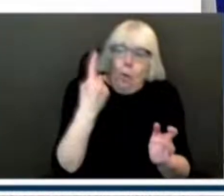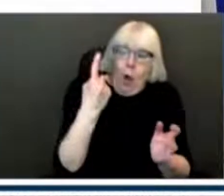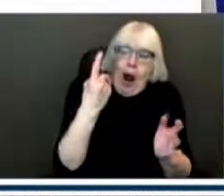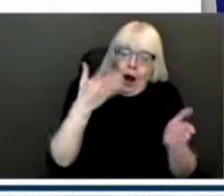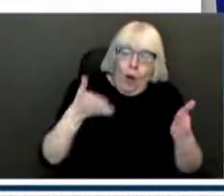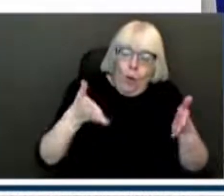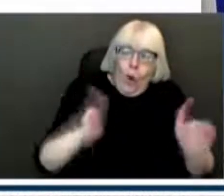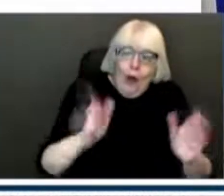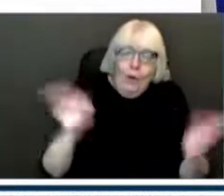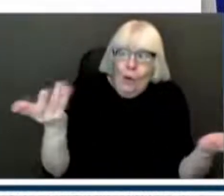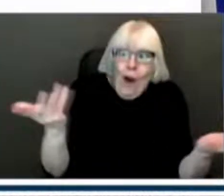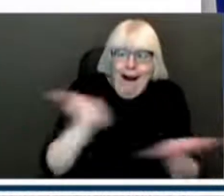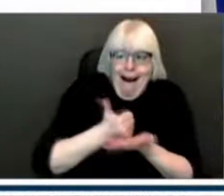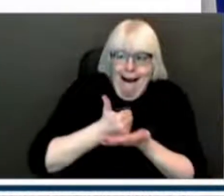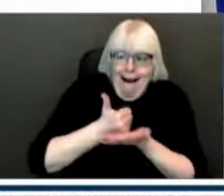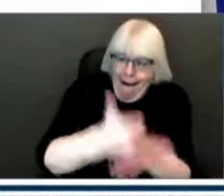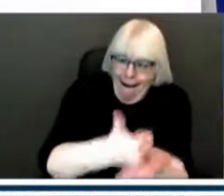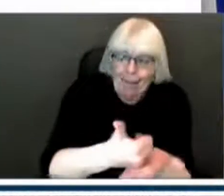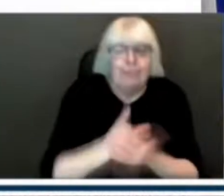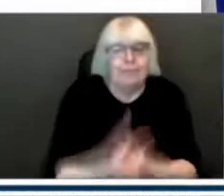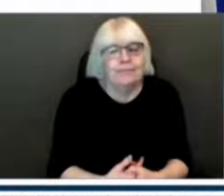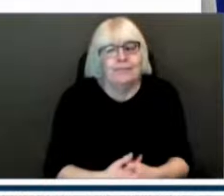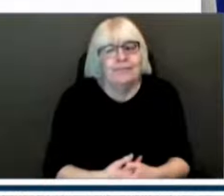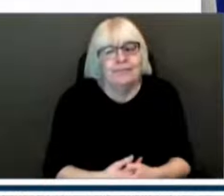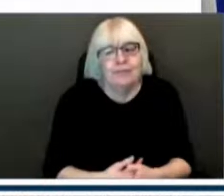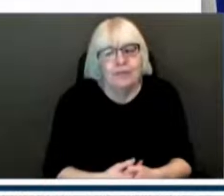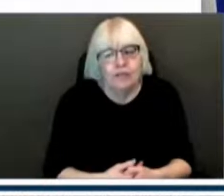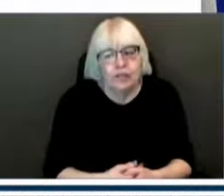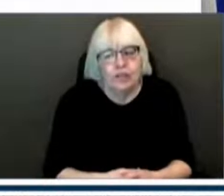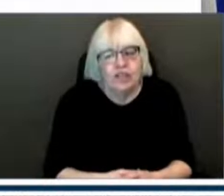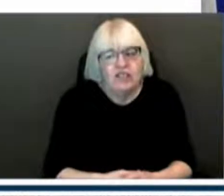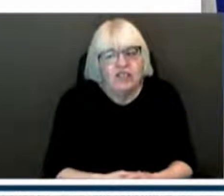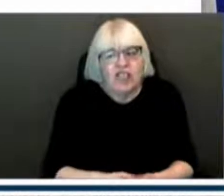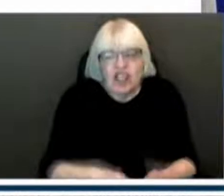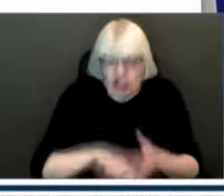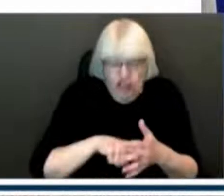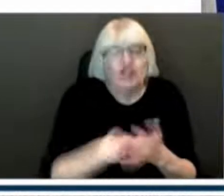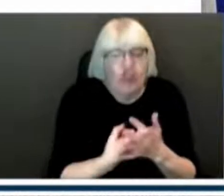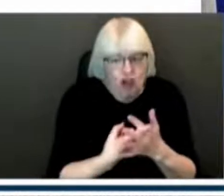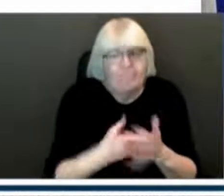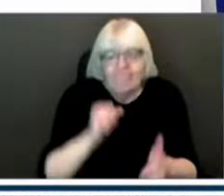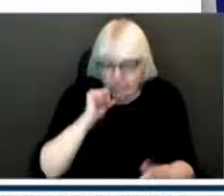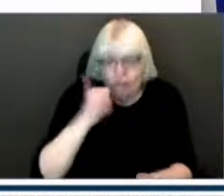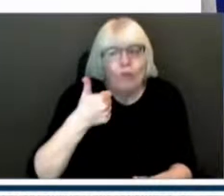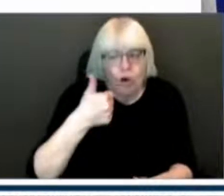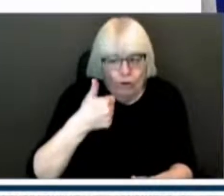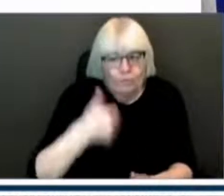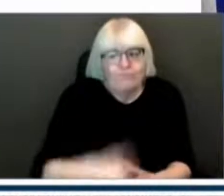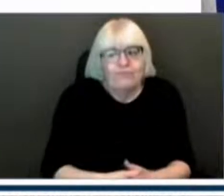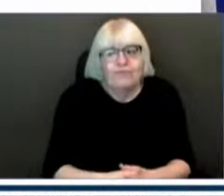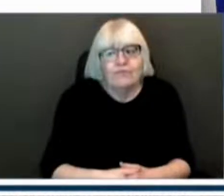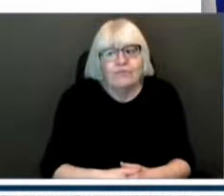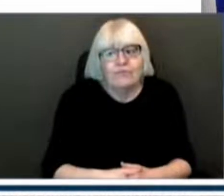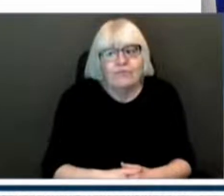effective immediately. Before I close and pass it to Dr. Strang, I do want to speak about